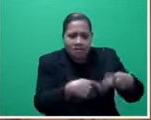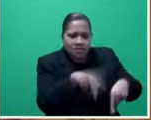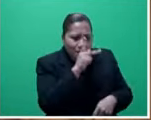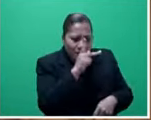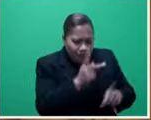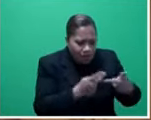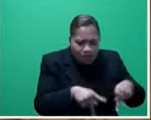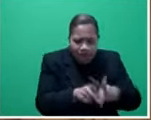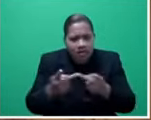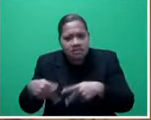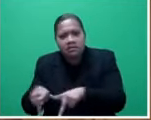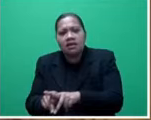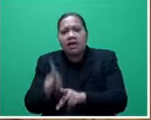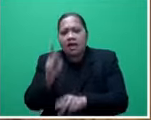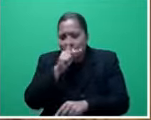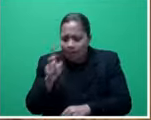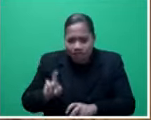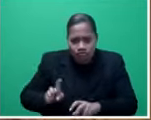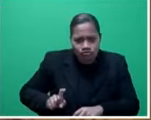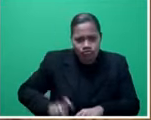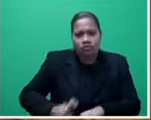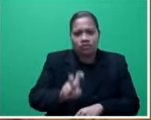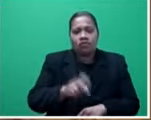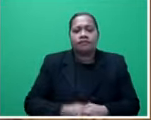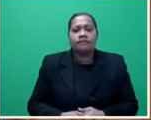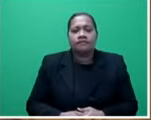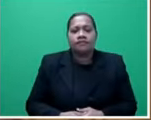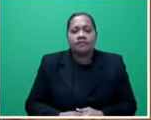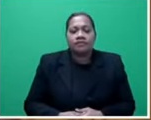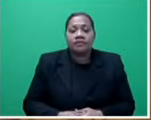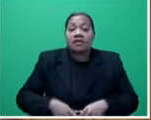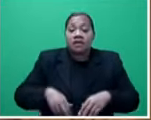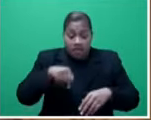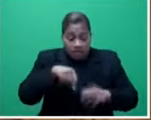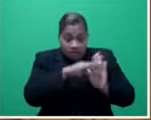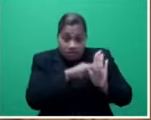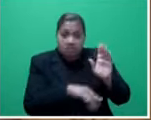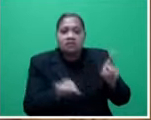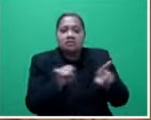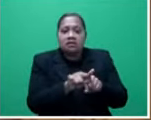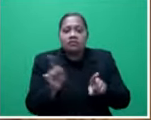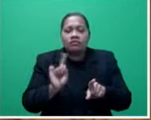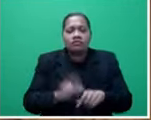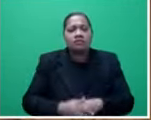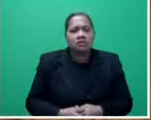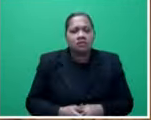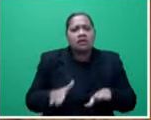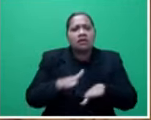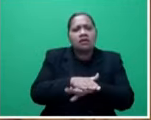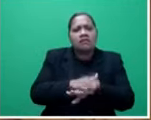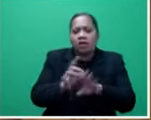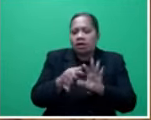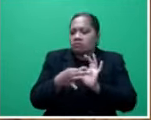transport. Honourable Speaker say, the audit also covered the roles of the National Council for Persons with Disabilities in working